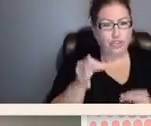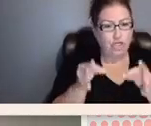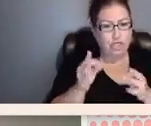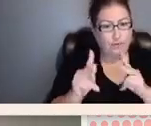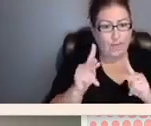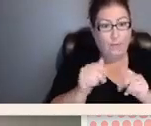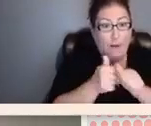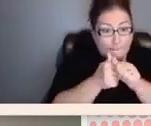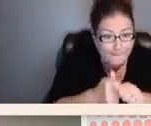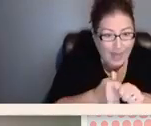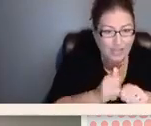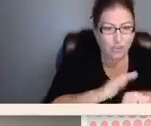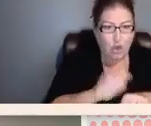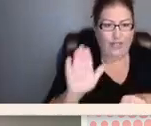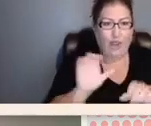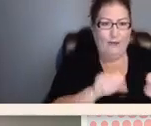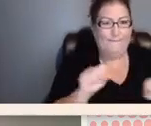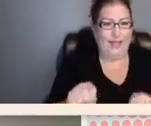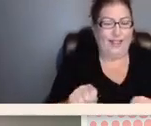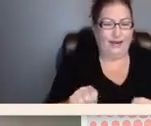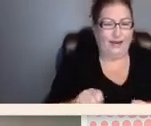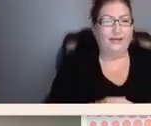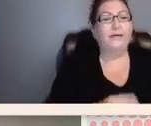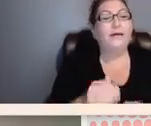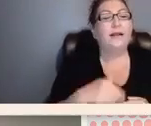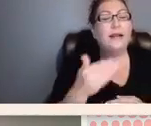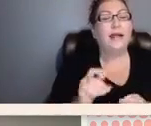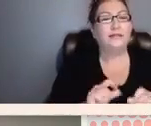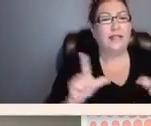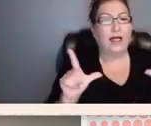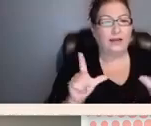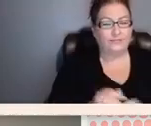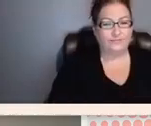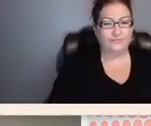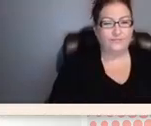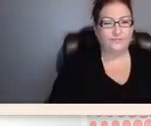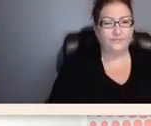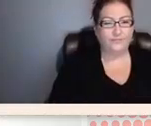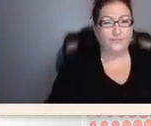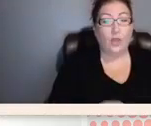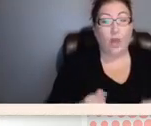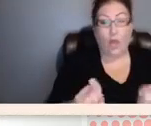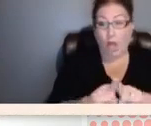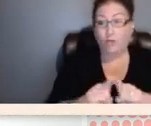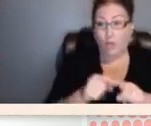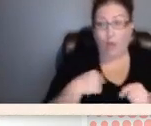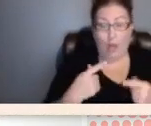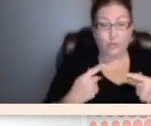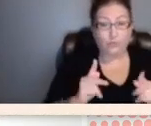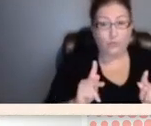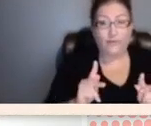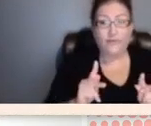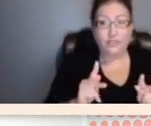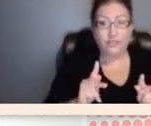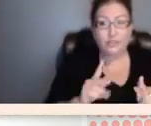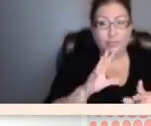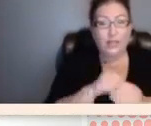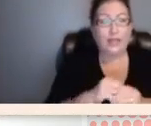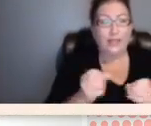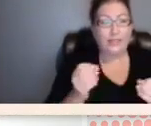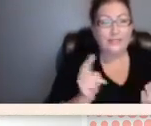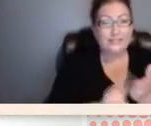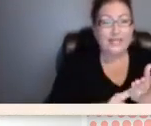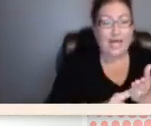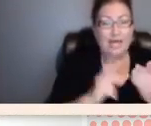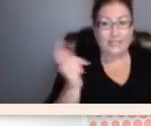abilities. Next slide. I was also privileged to be at the signing ceremony on the